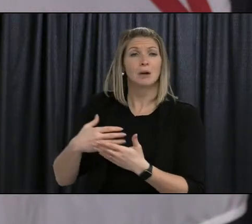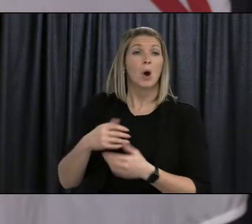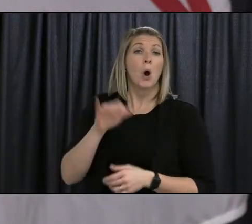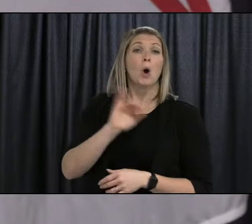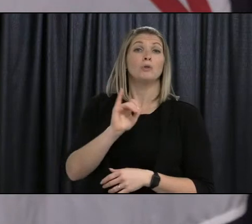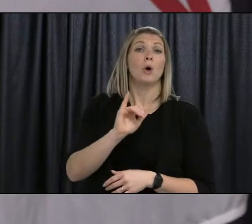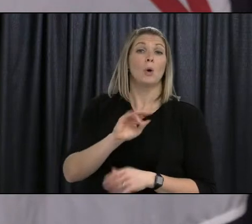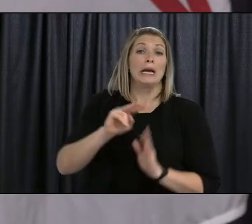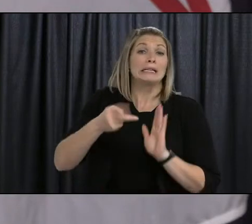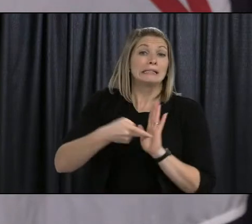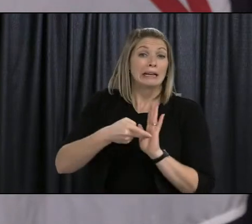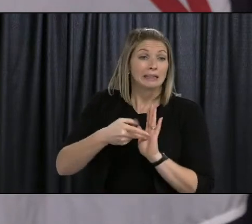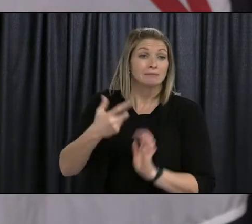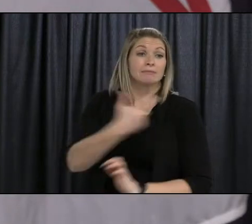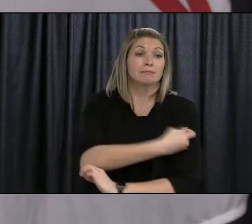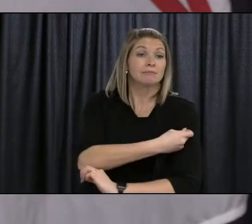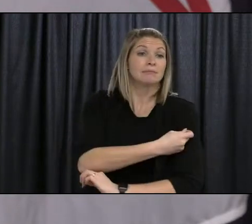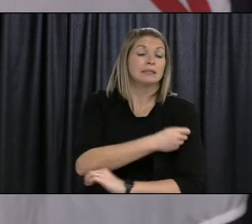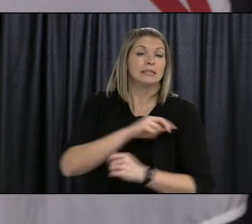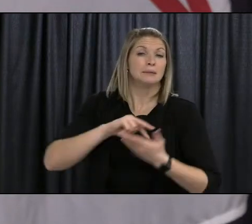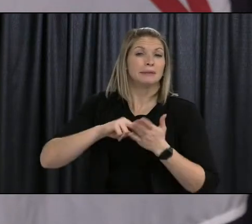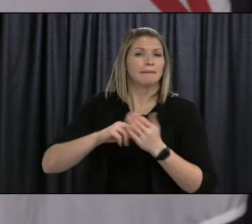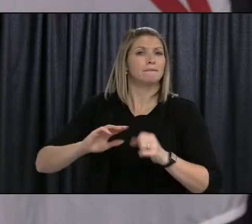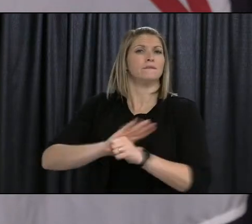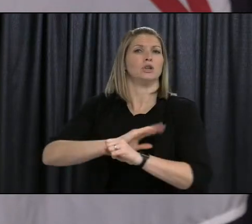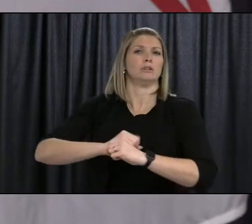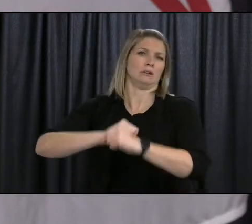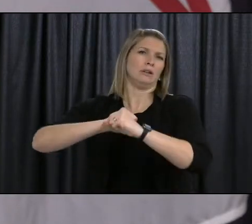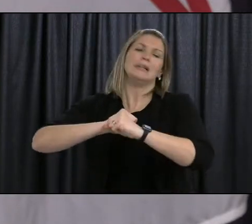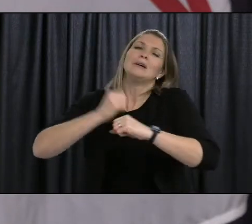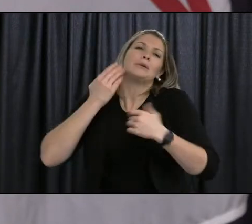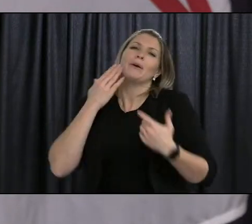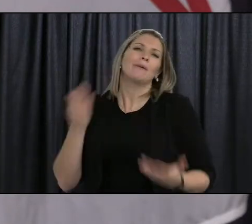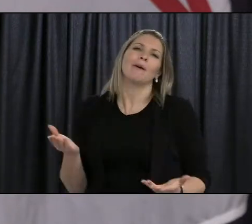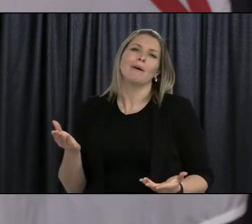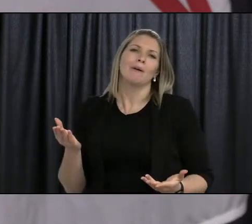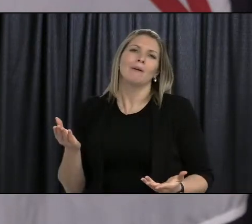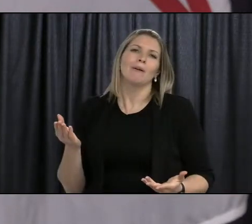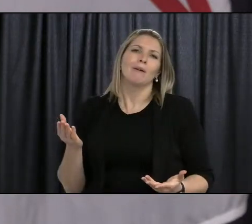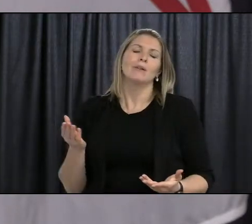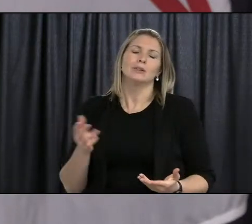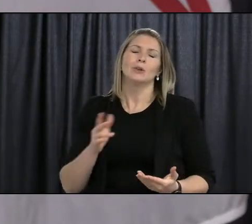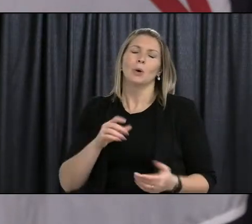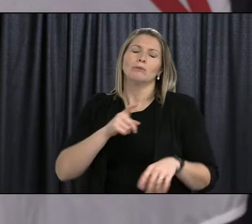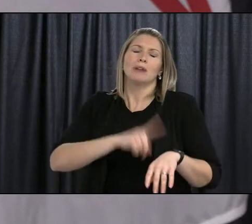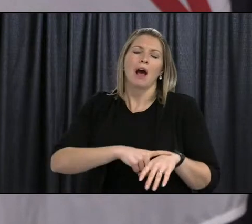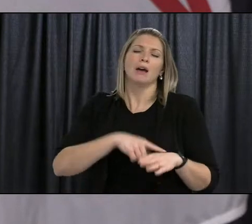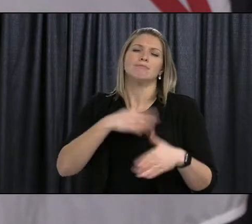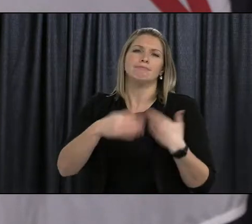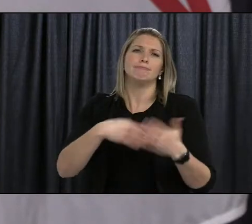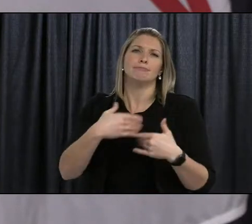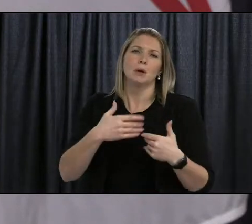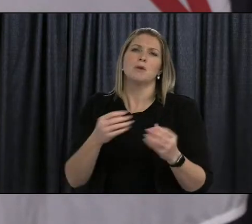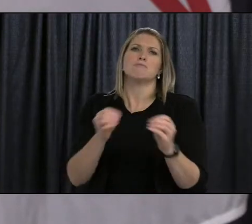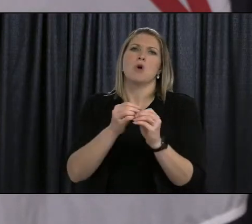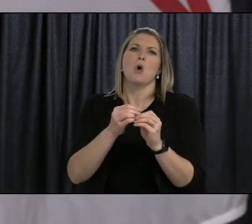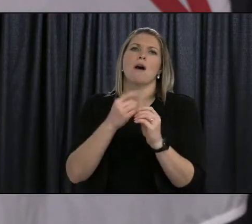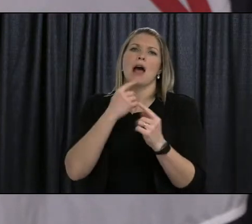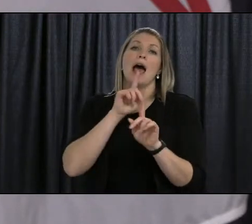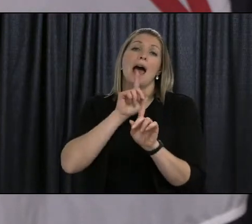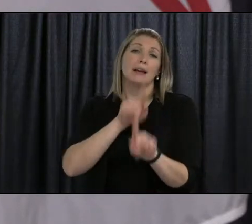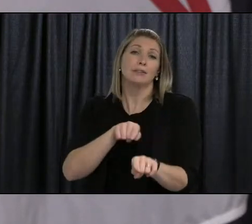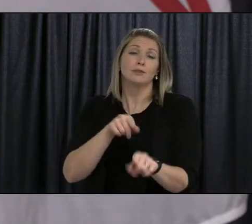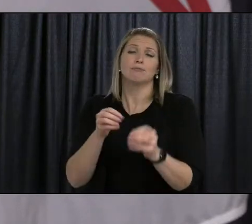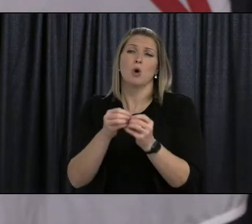it might affect the ability to spread the virus and that sort of thing. So those are all questions that will come along as time goes on and as we have